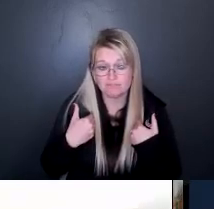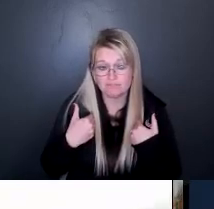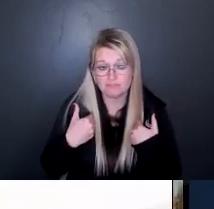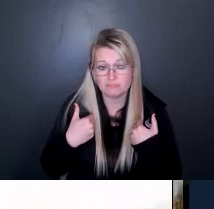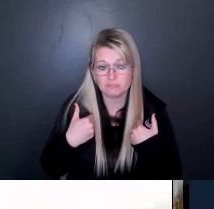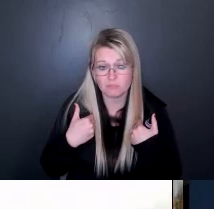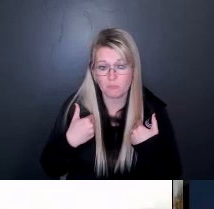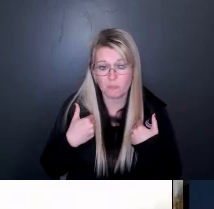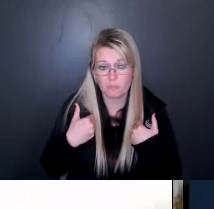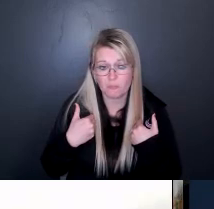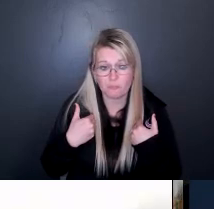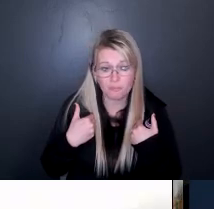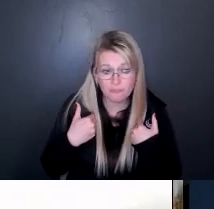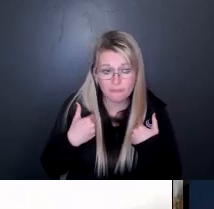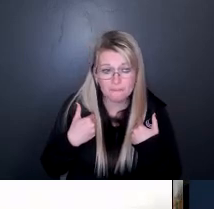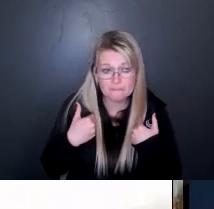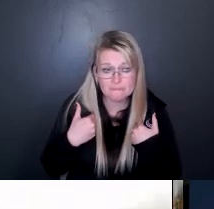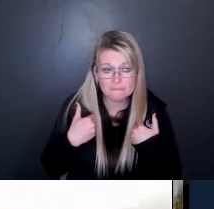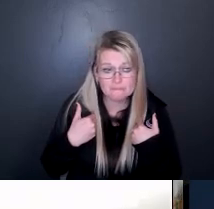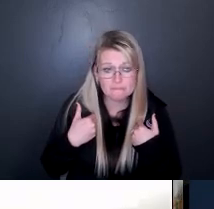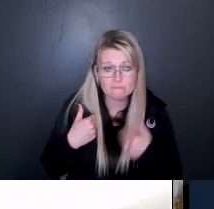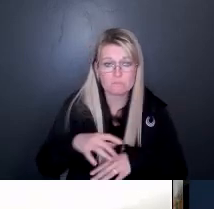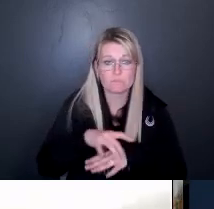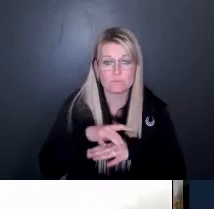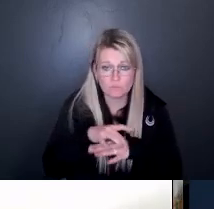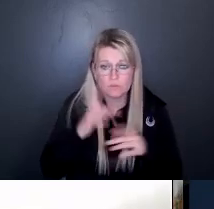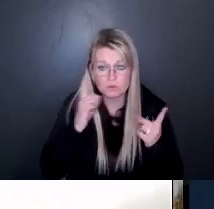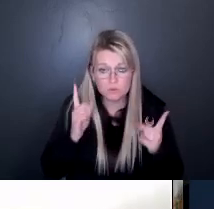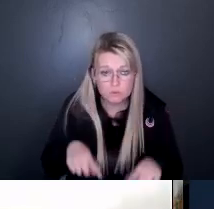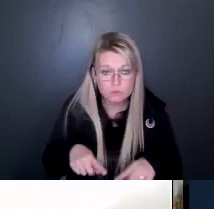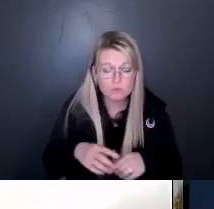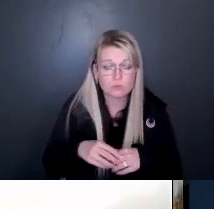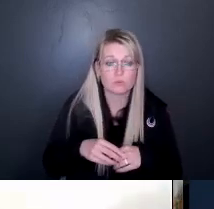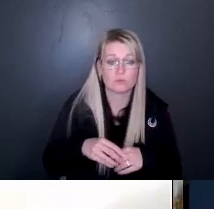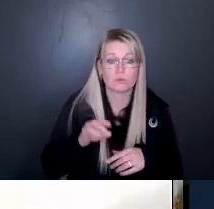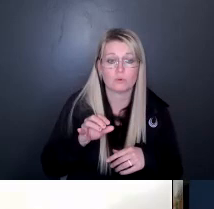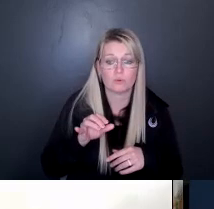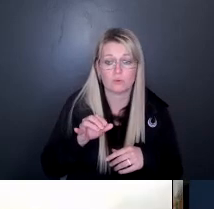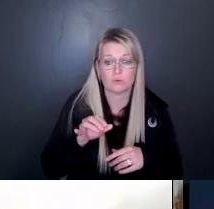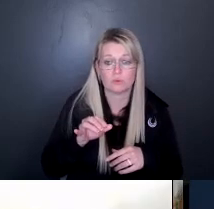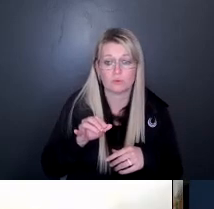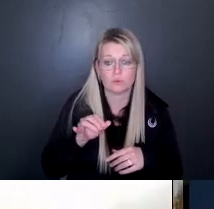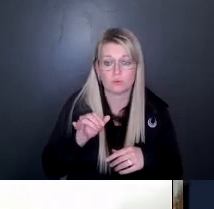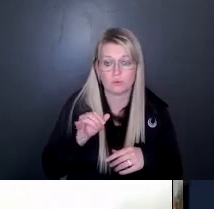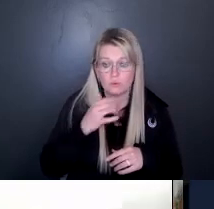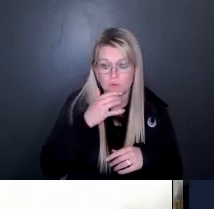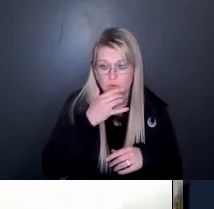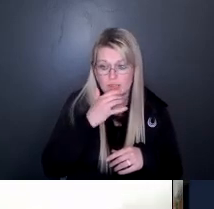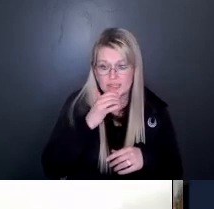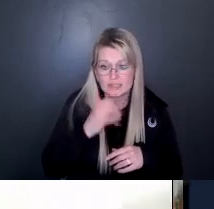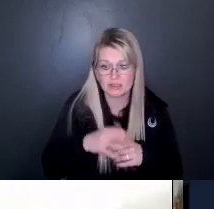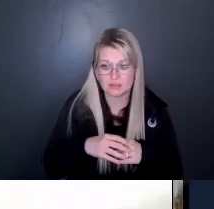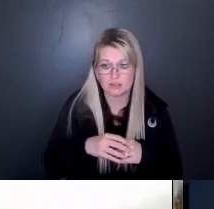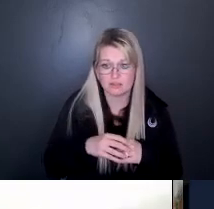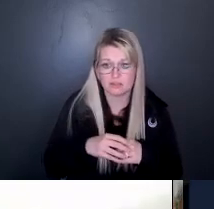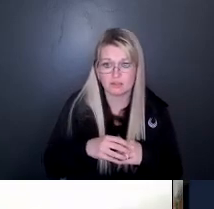a national catalog, a global catalog that will help us to deal with the issue